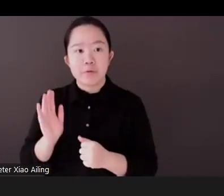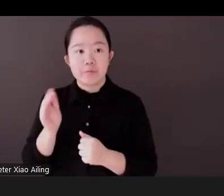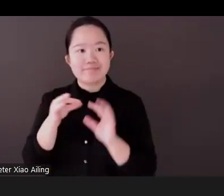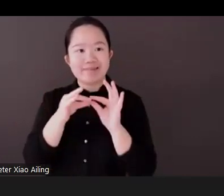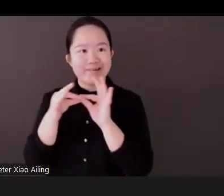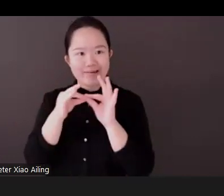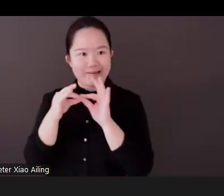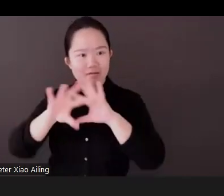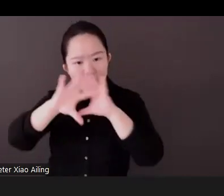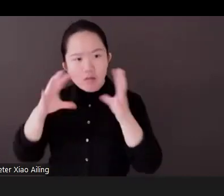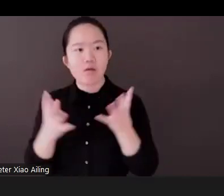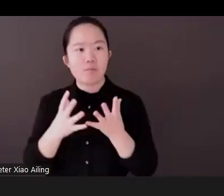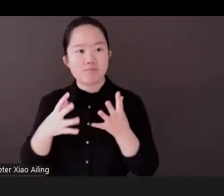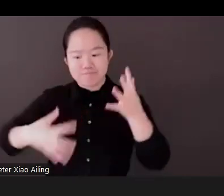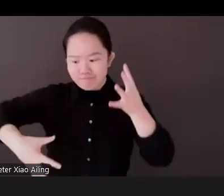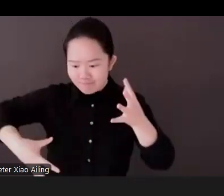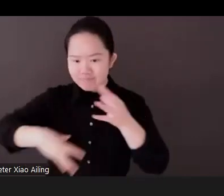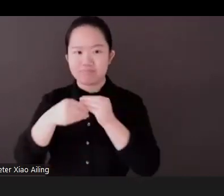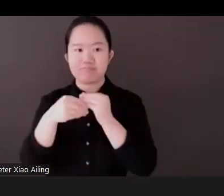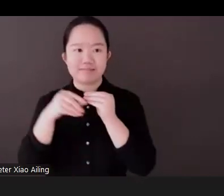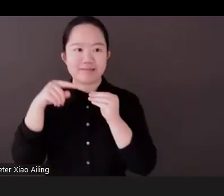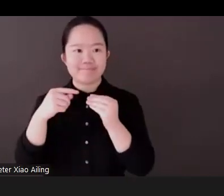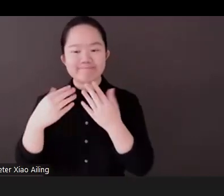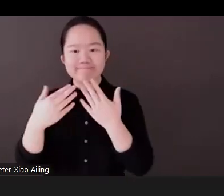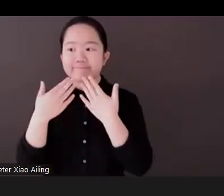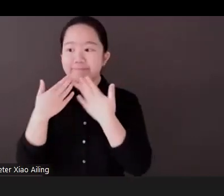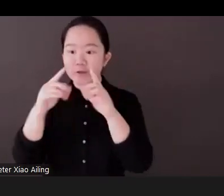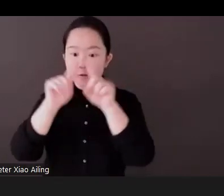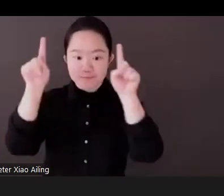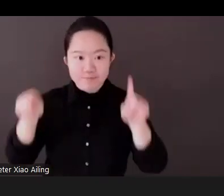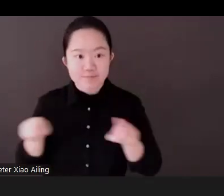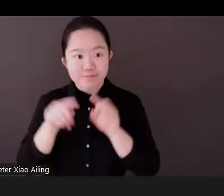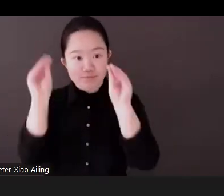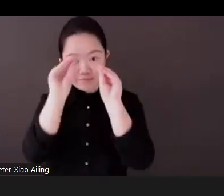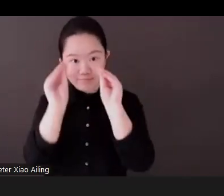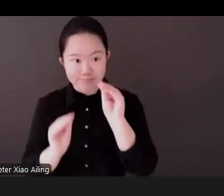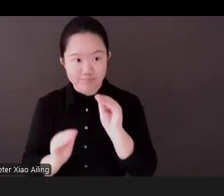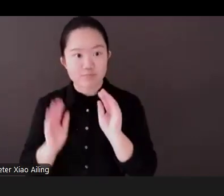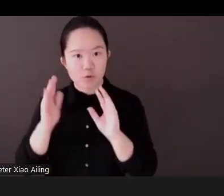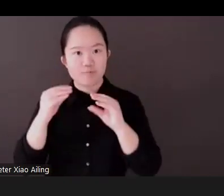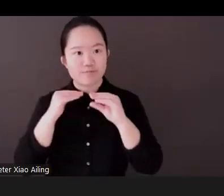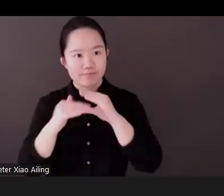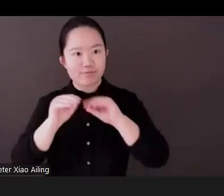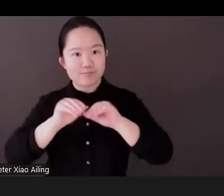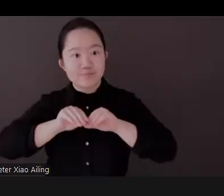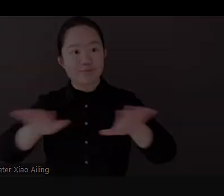everything we can in the thank you email after the event. Thank you very much. And now let's move into the user perspective.